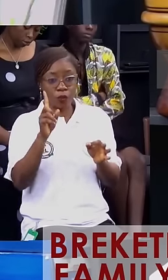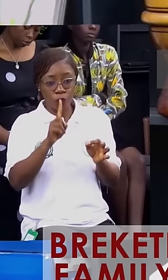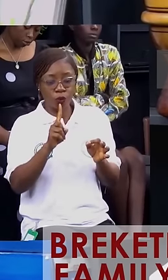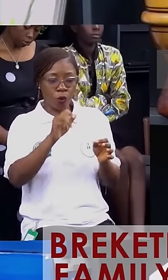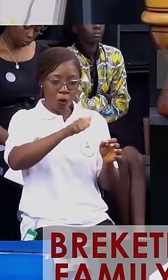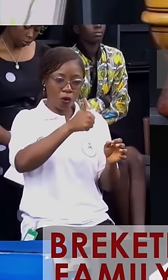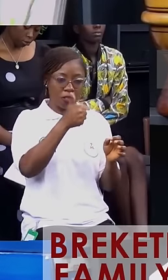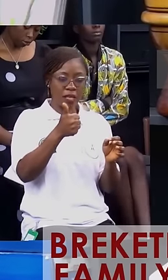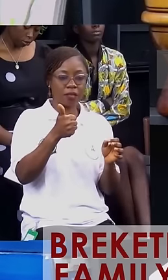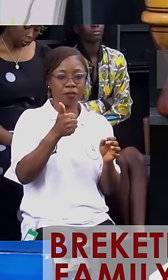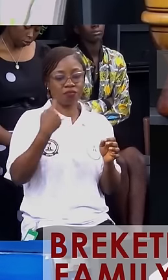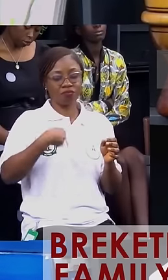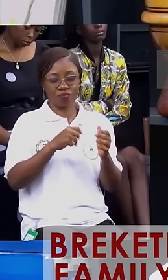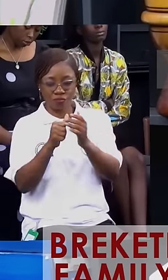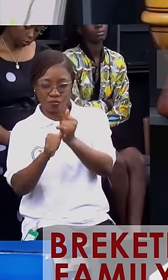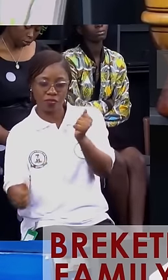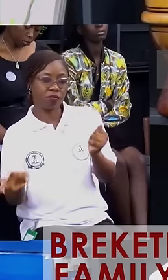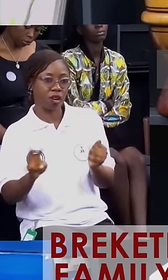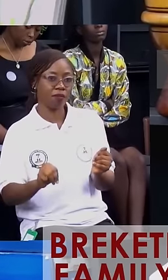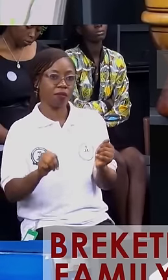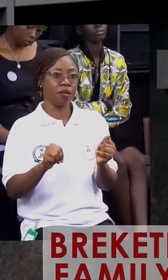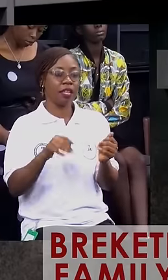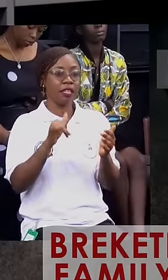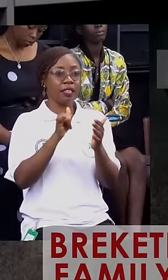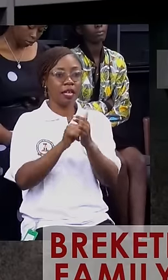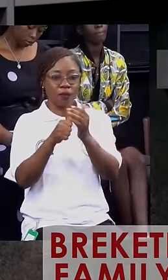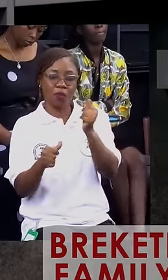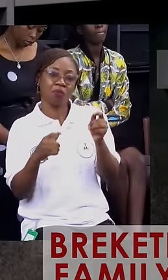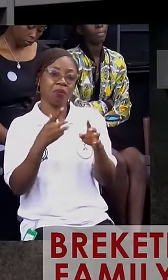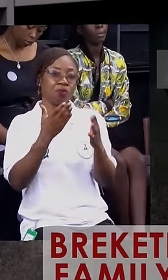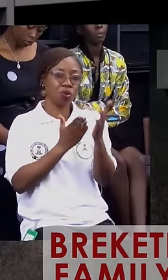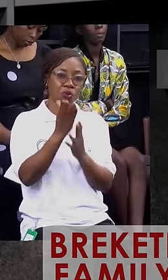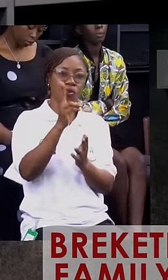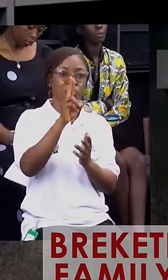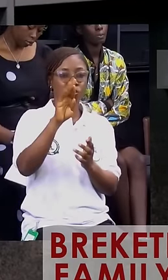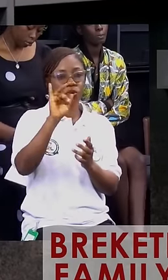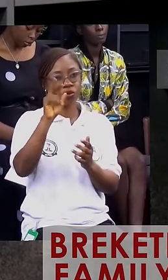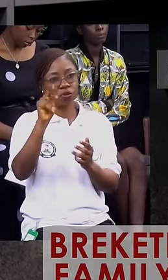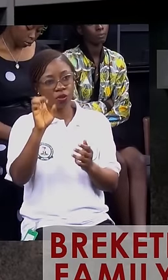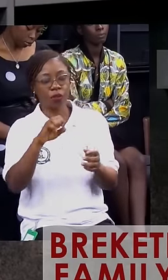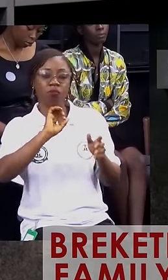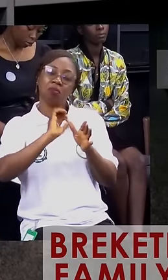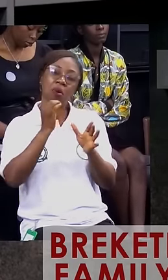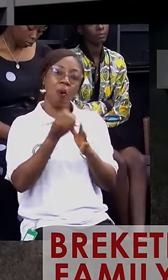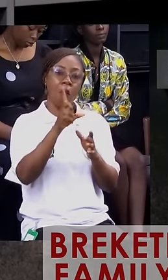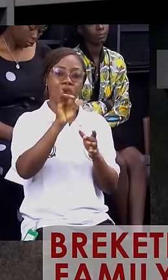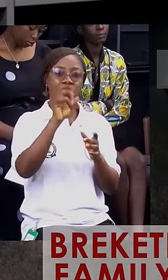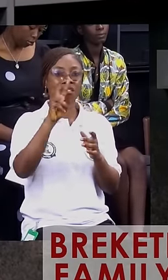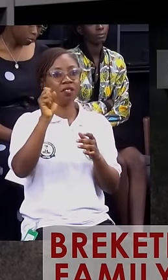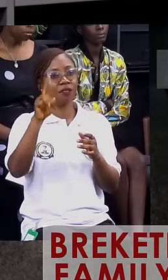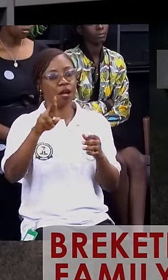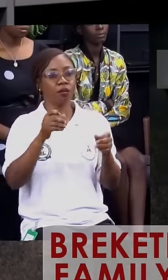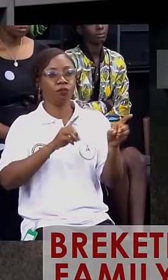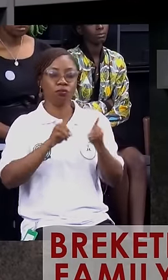is excreted. And many times that waste is excreted through urine, and also the liver also does some